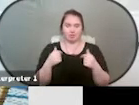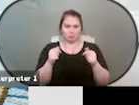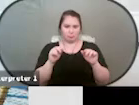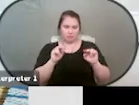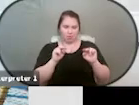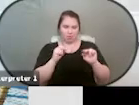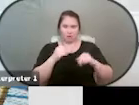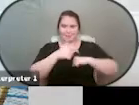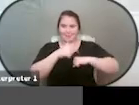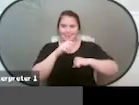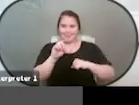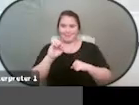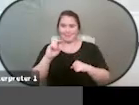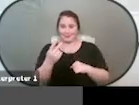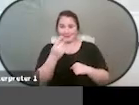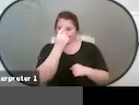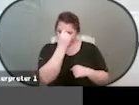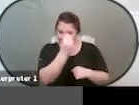Doug. So